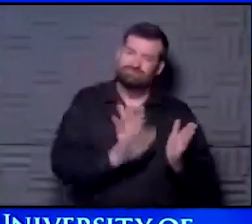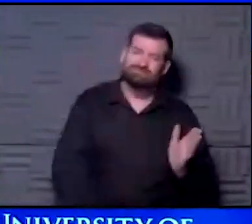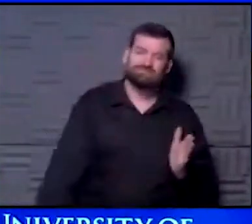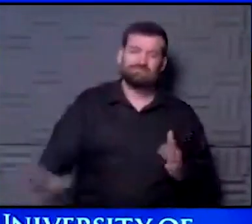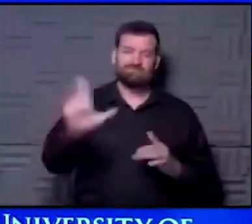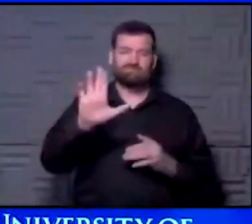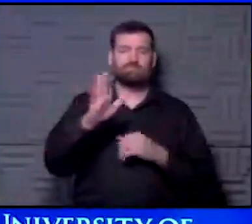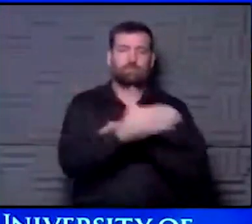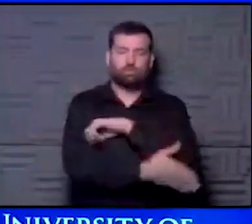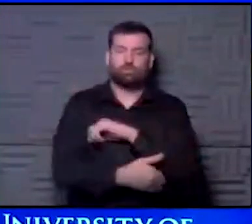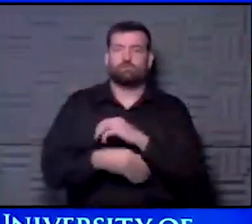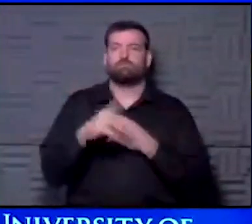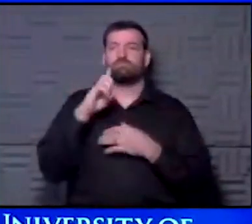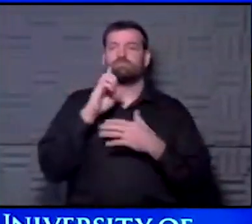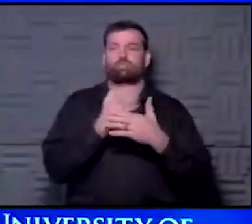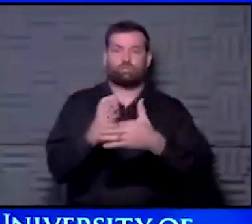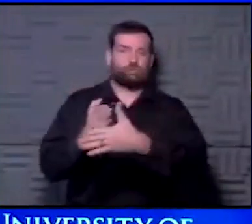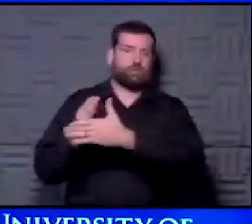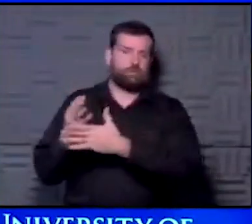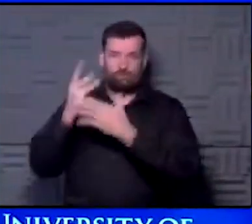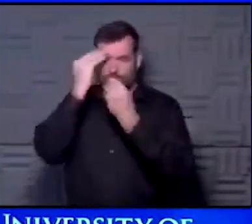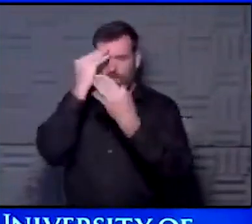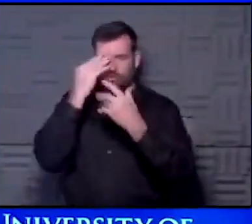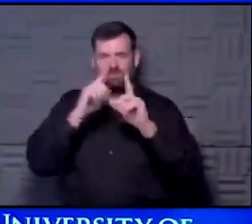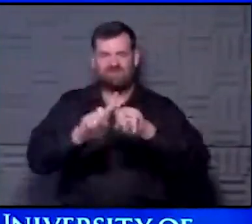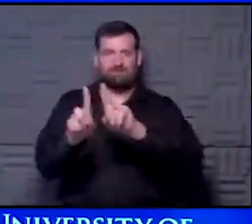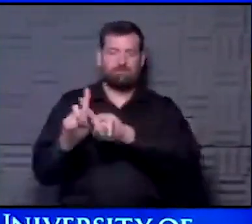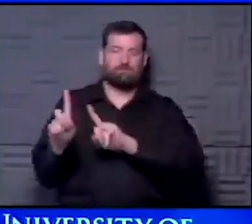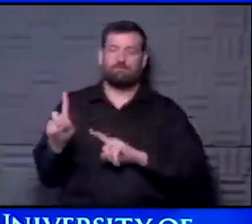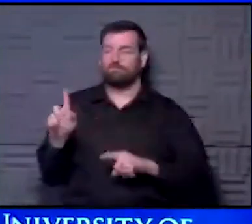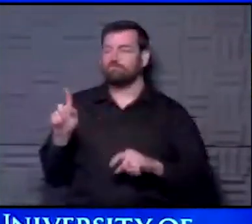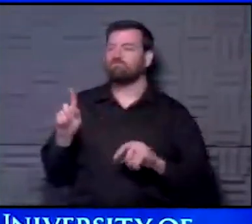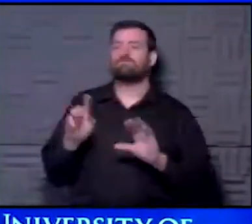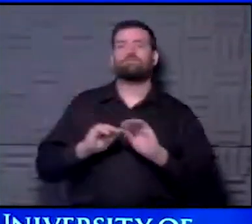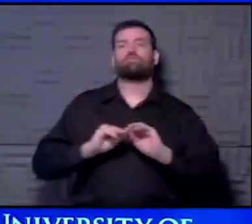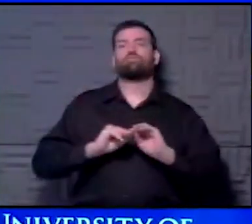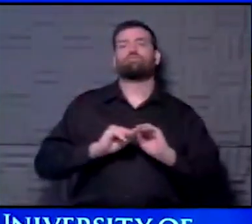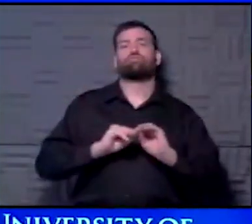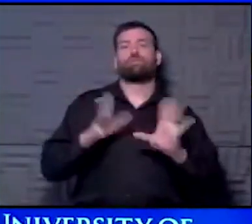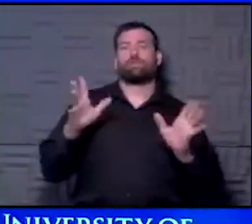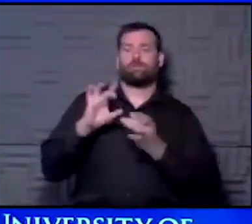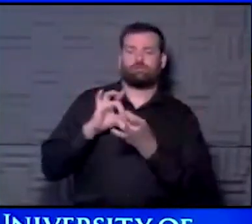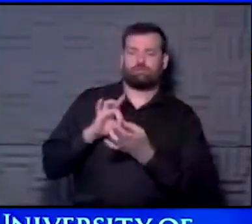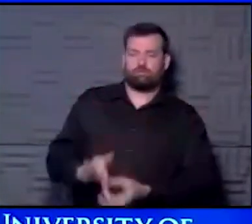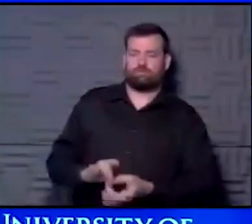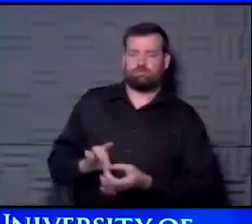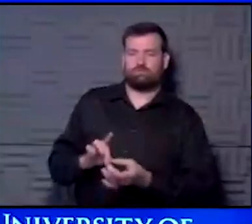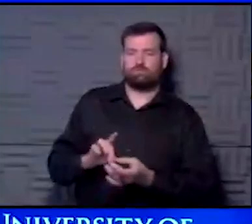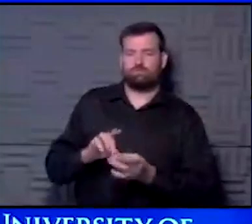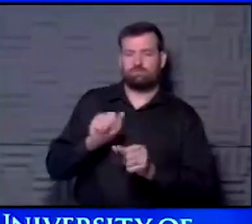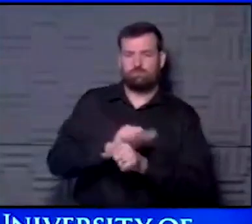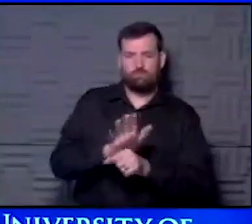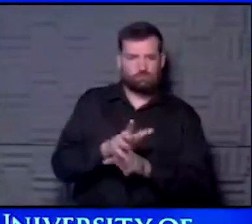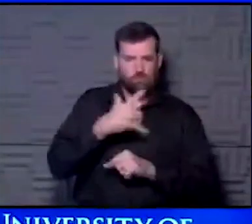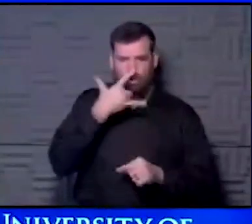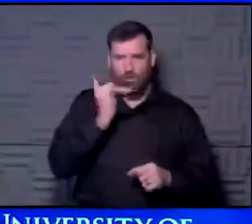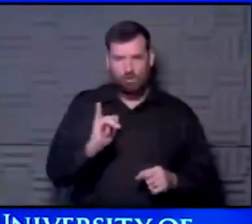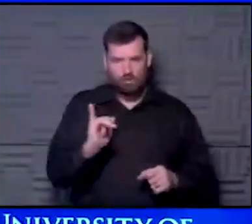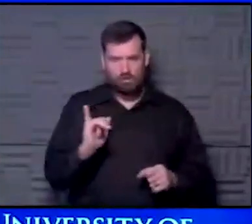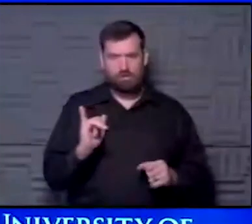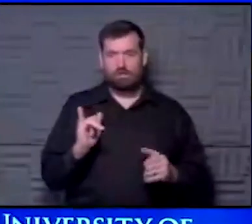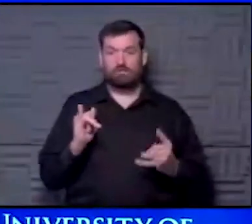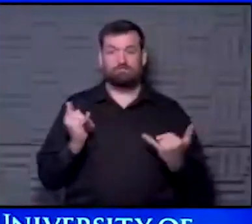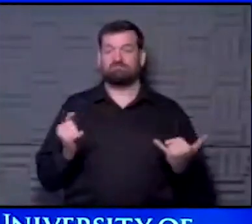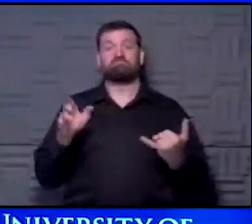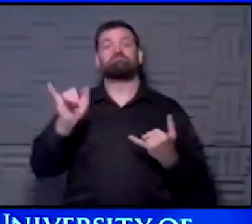country report and share data differently. What does transparency around COVID-19 look like in an environment